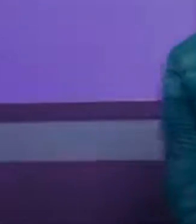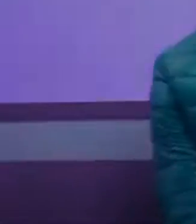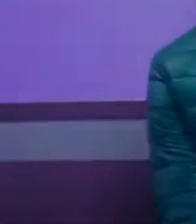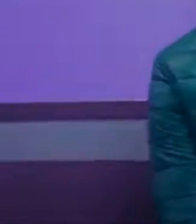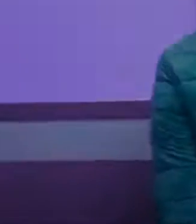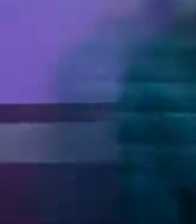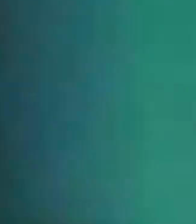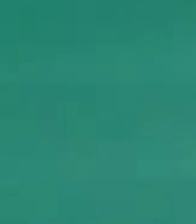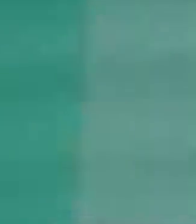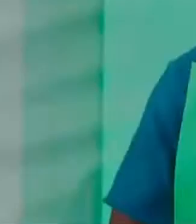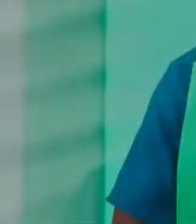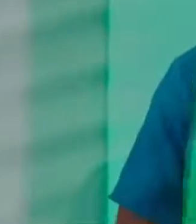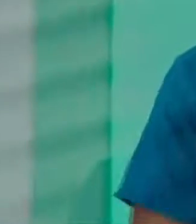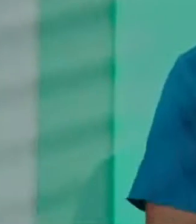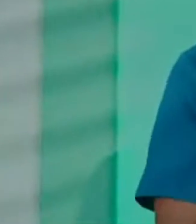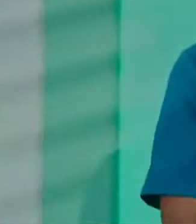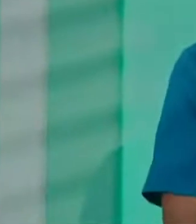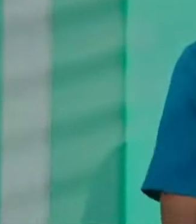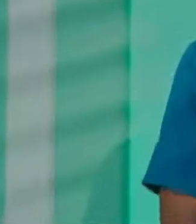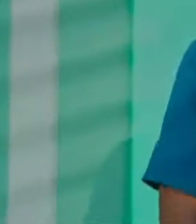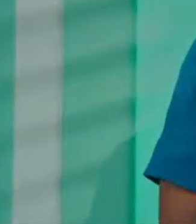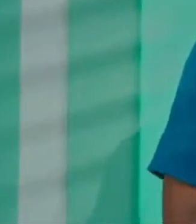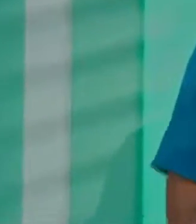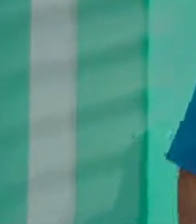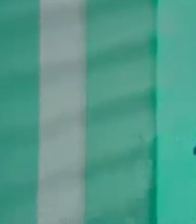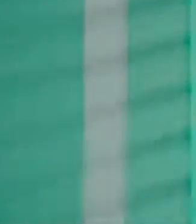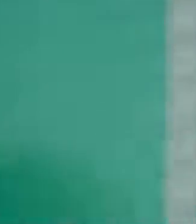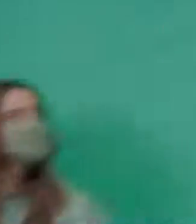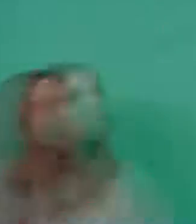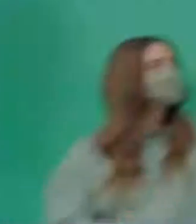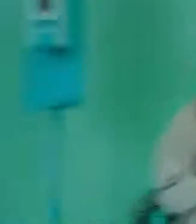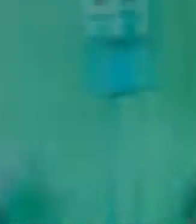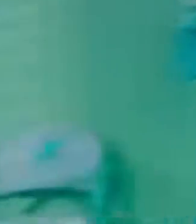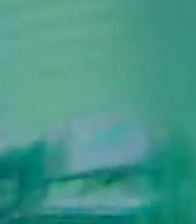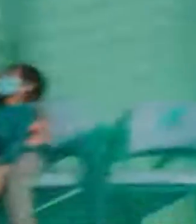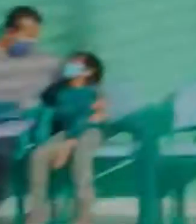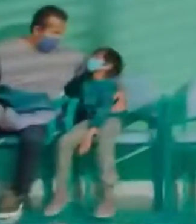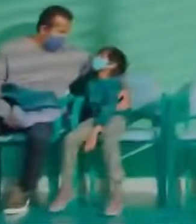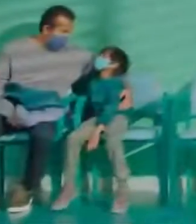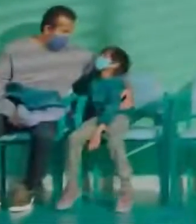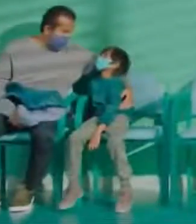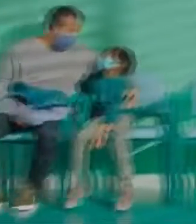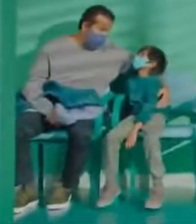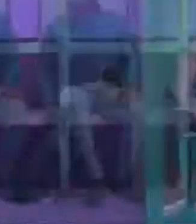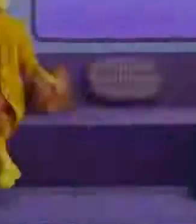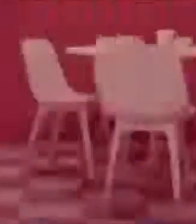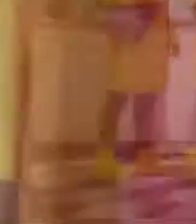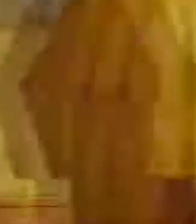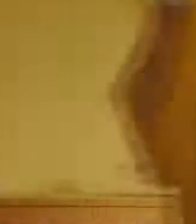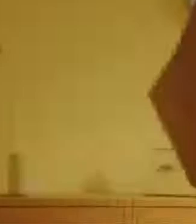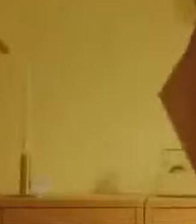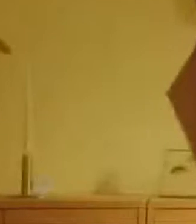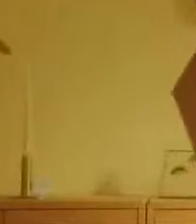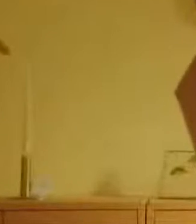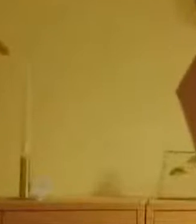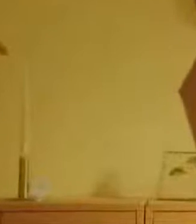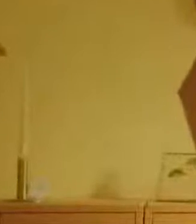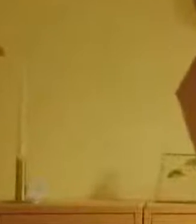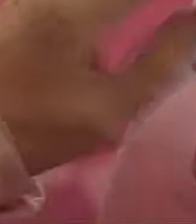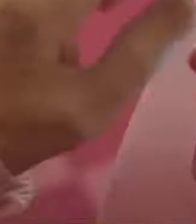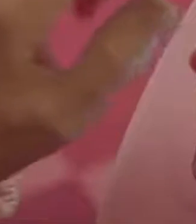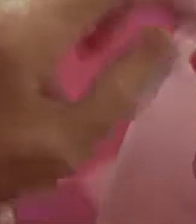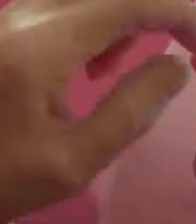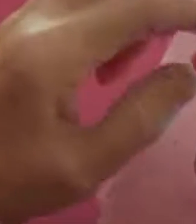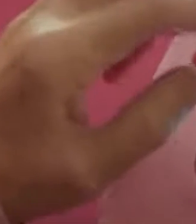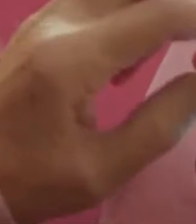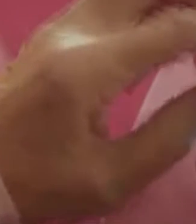who's a frontline worker. So if Paul infected Jan, Jan could infect Mo, who could infect a lot of people. But wait, they all have the COVID